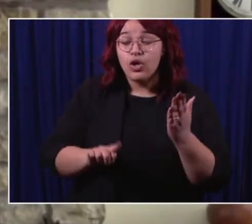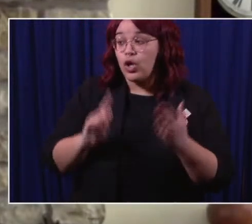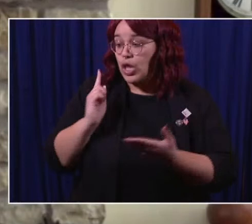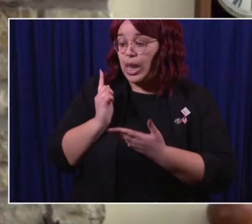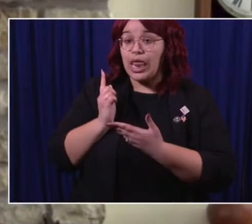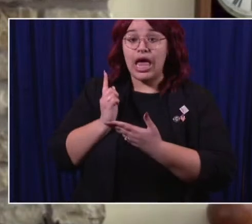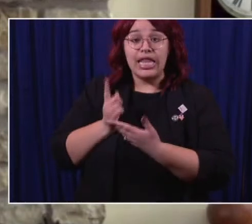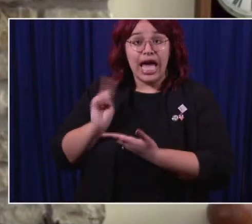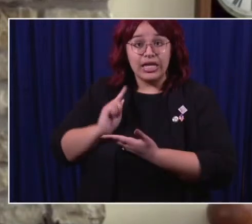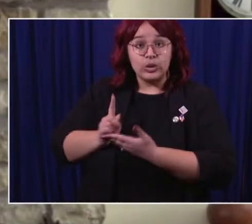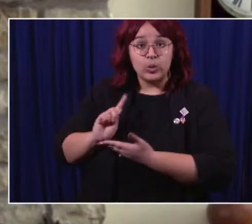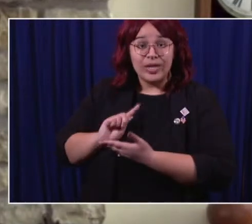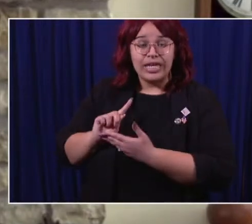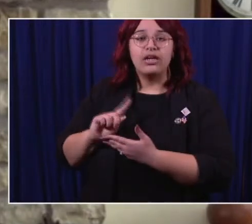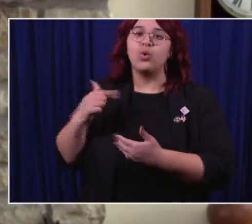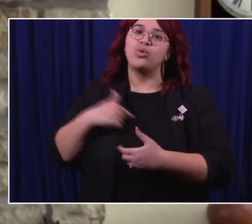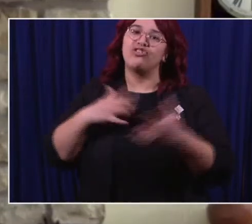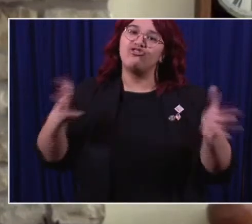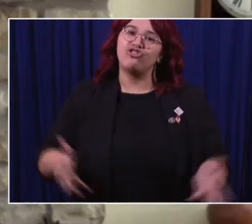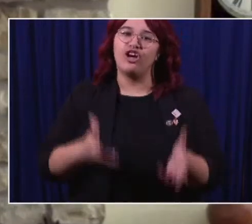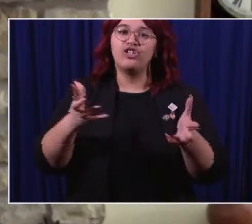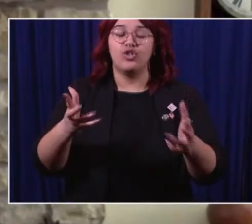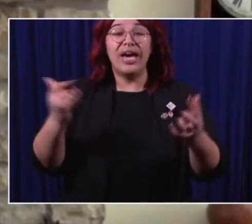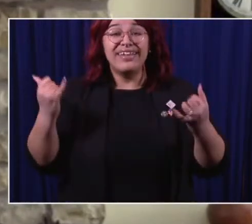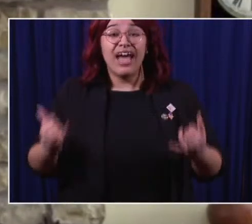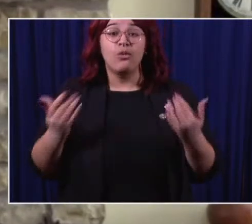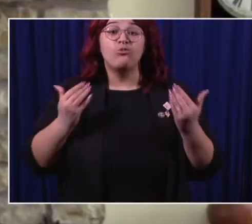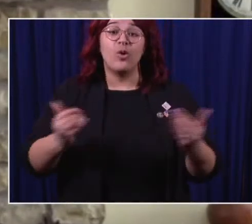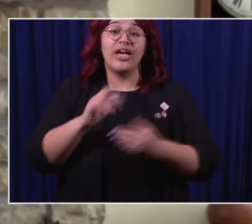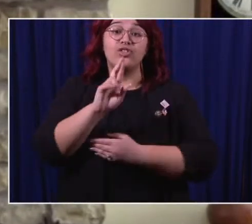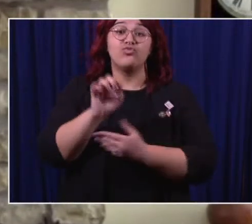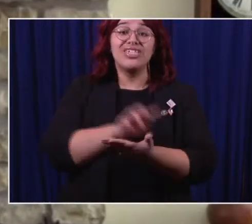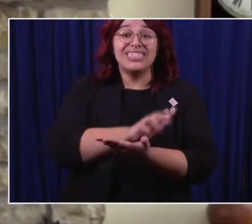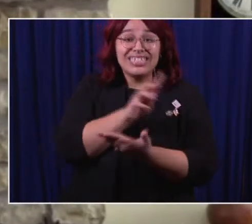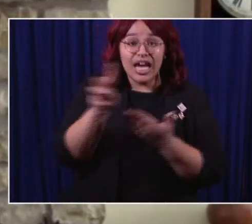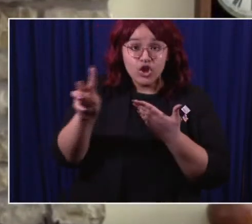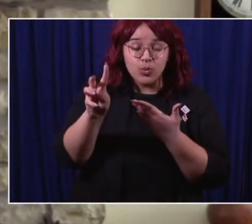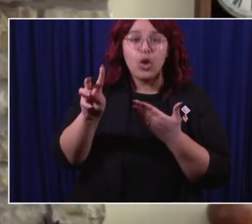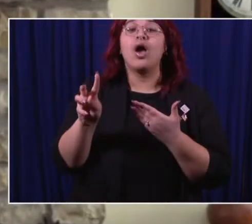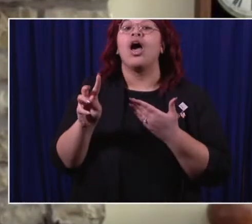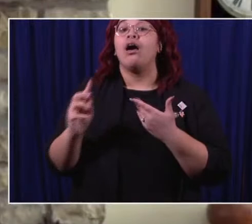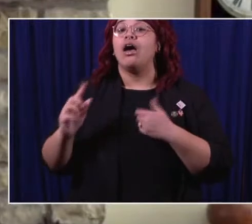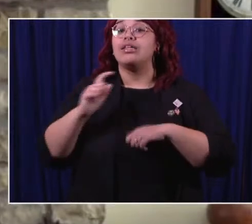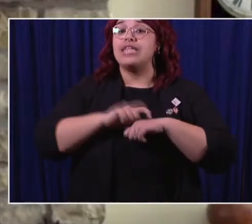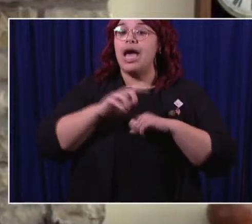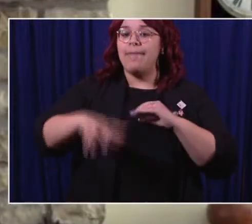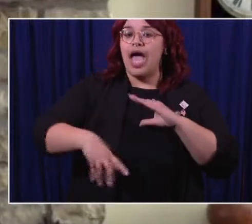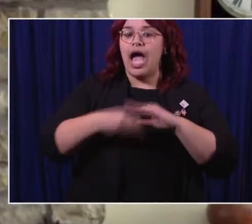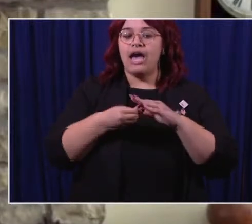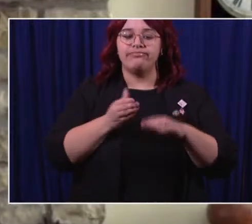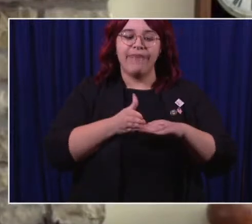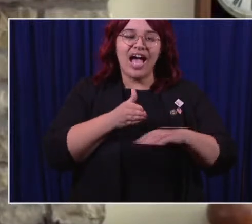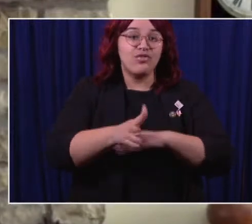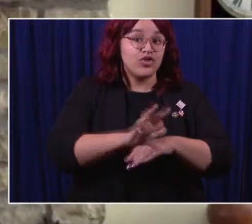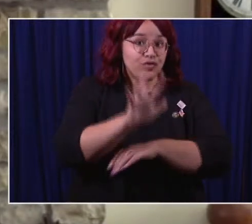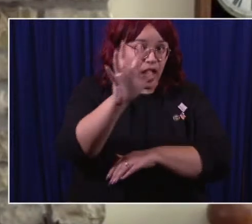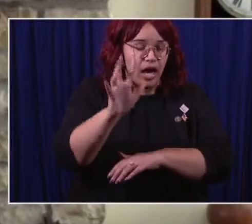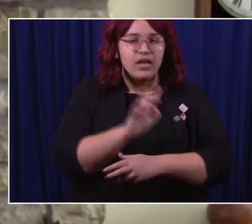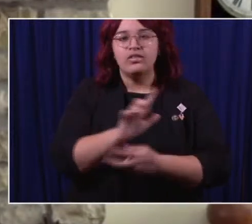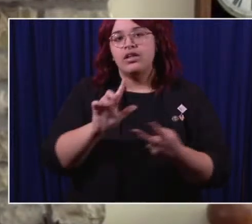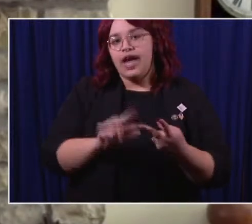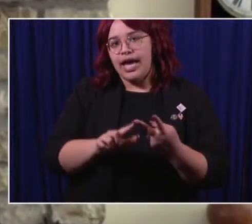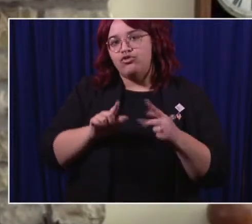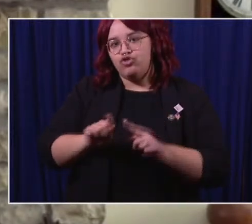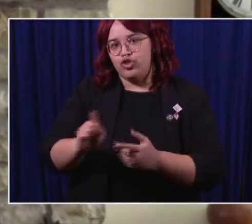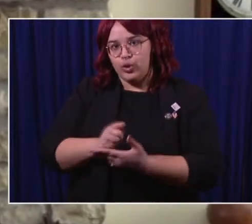evening and weekend hours. So to every provider who's getting this late, we just ask you to get